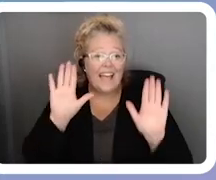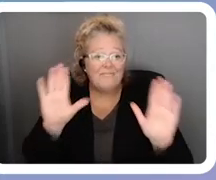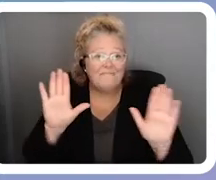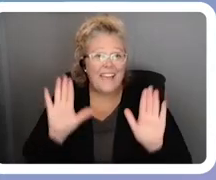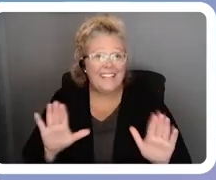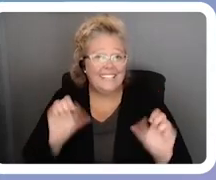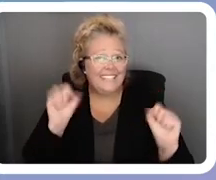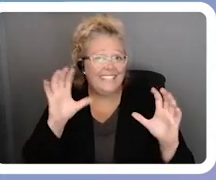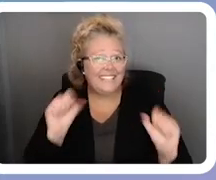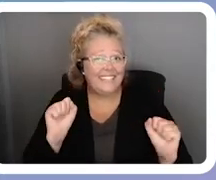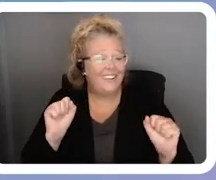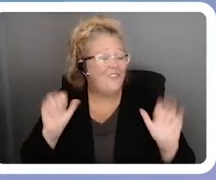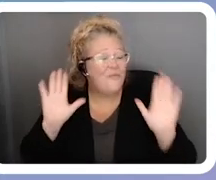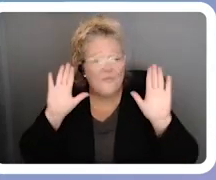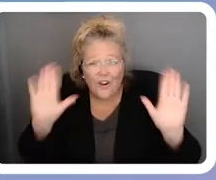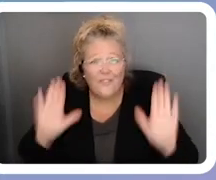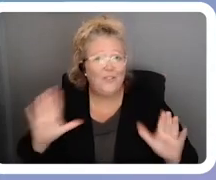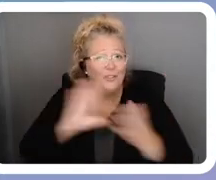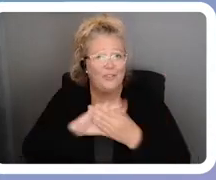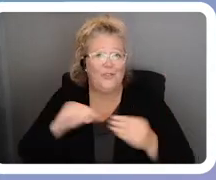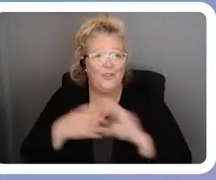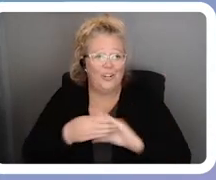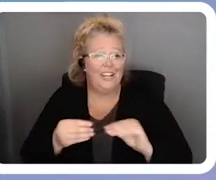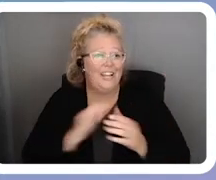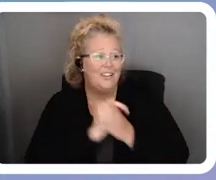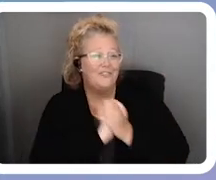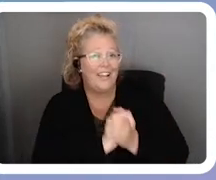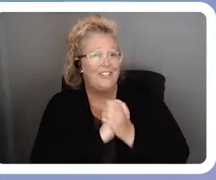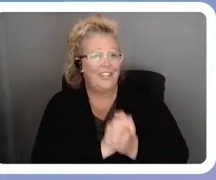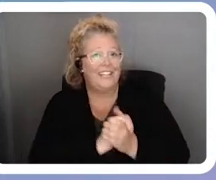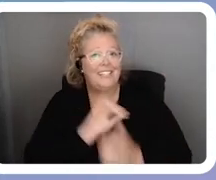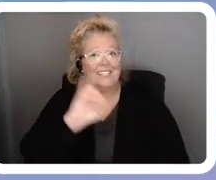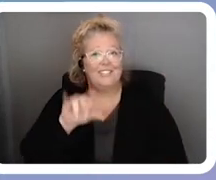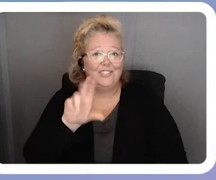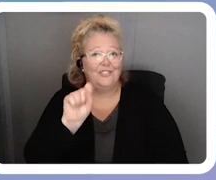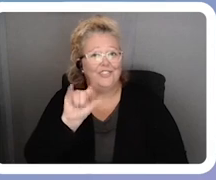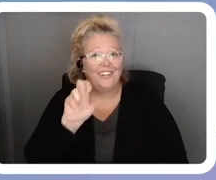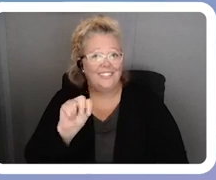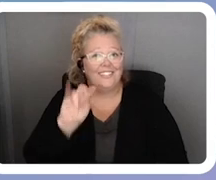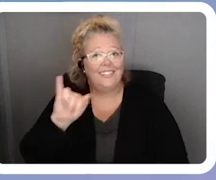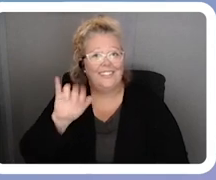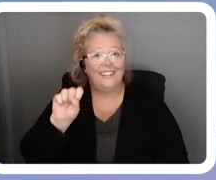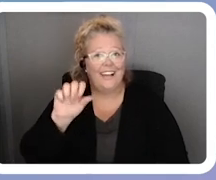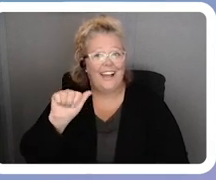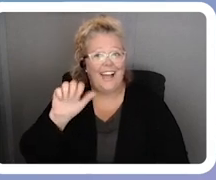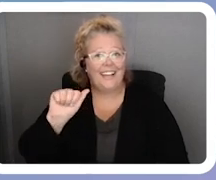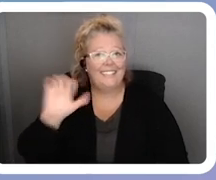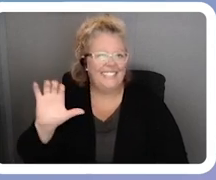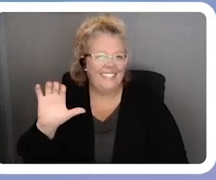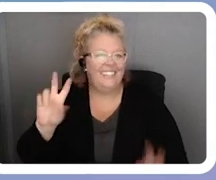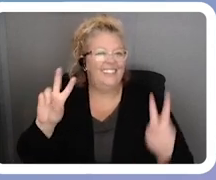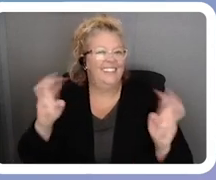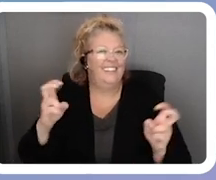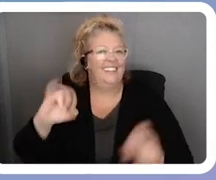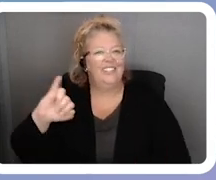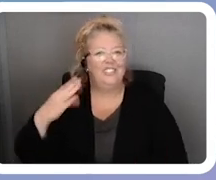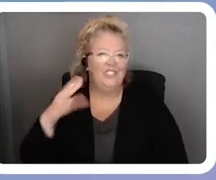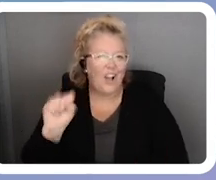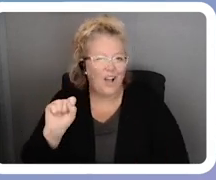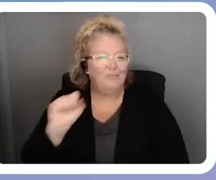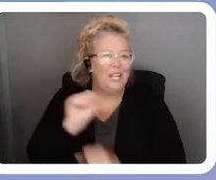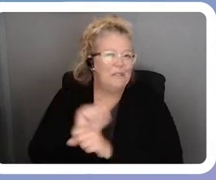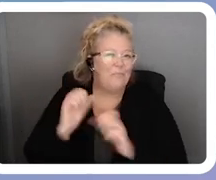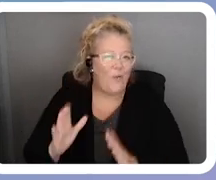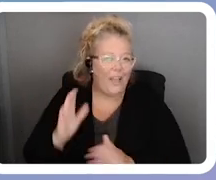That was amazing. What an incredible story, and congratulations to Justin Isaac for being named the Jobs Employee of the